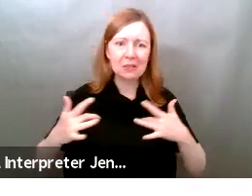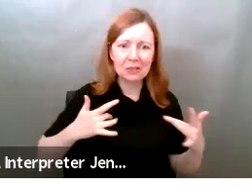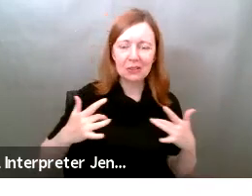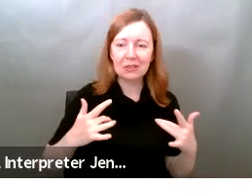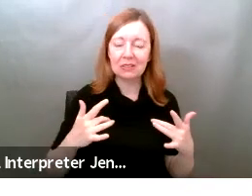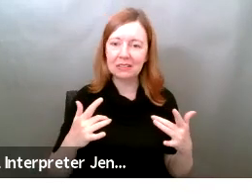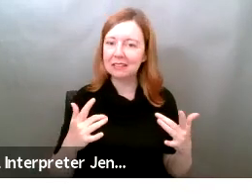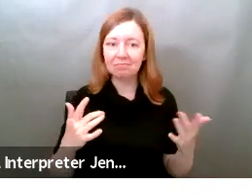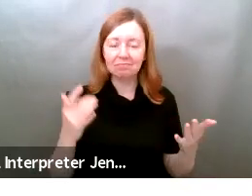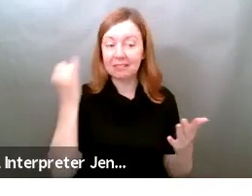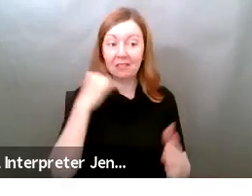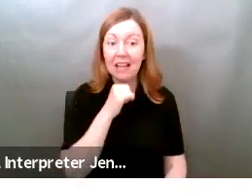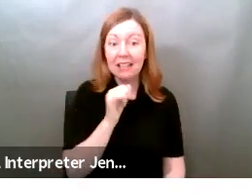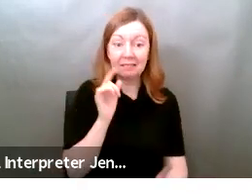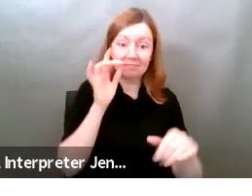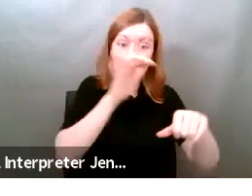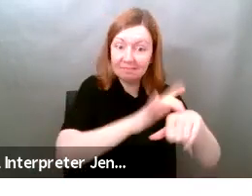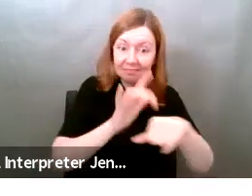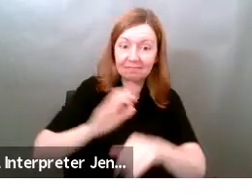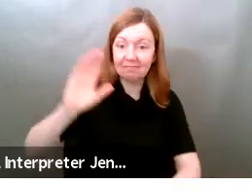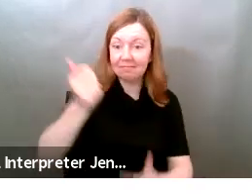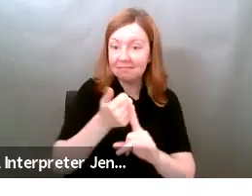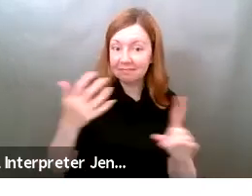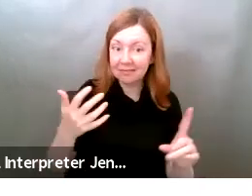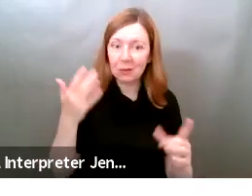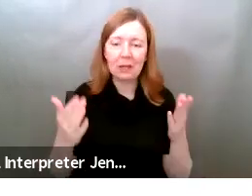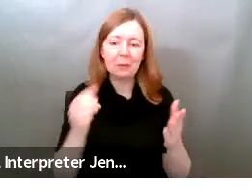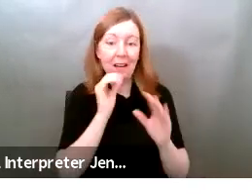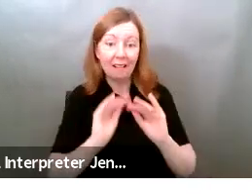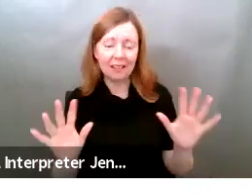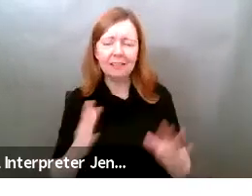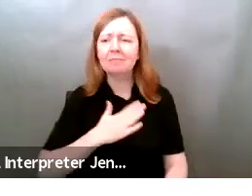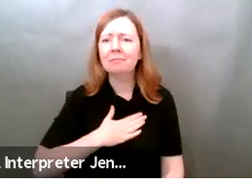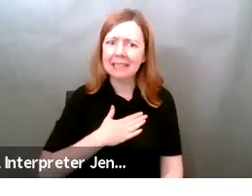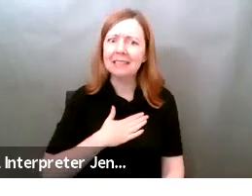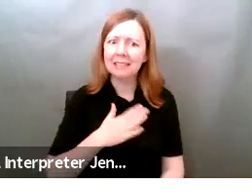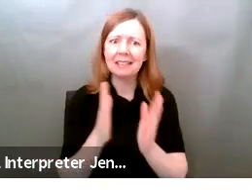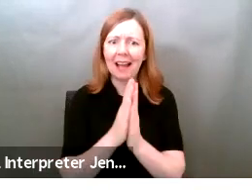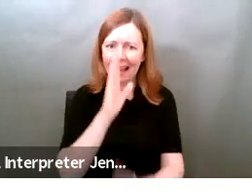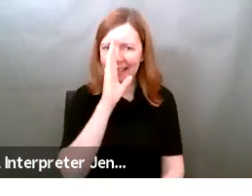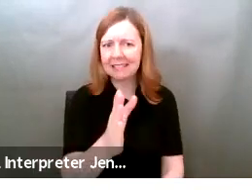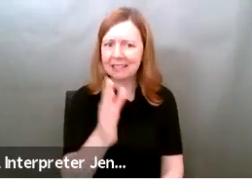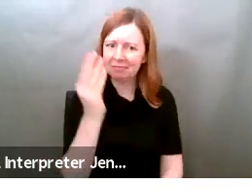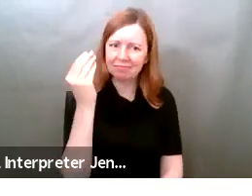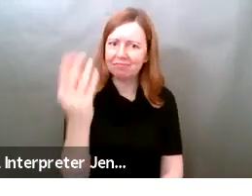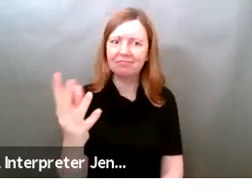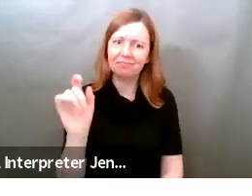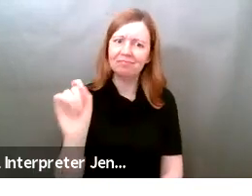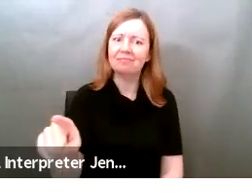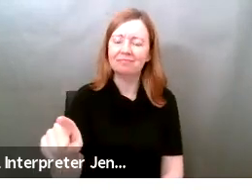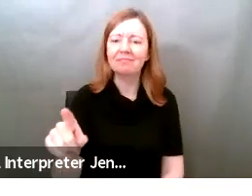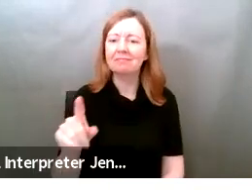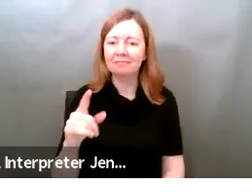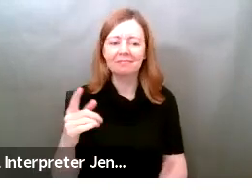that I haven't spoken about or haven't been clear about, please ask questions. I really think this